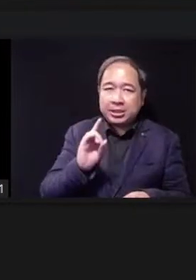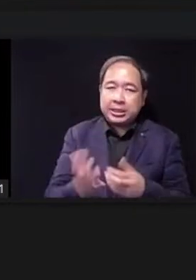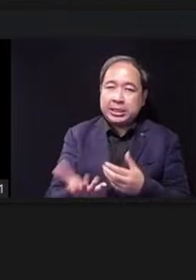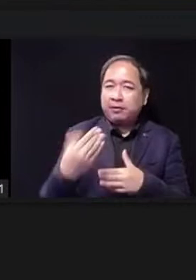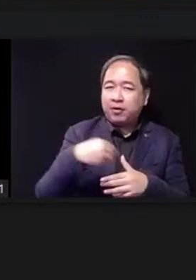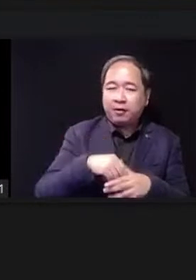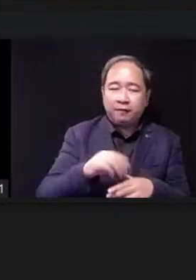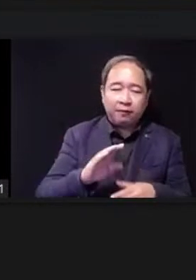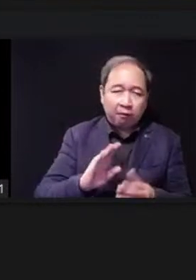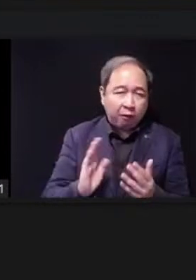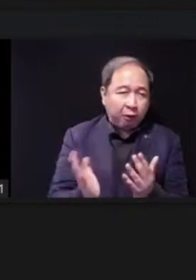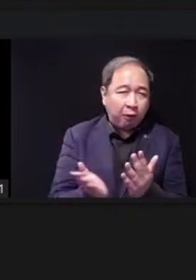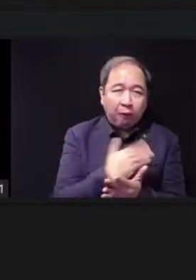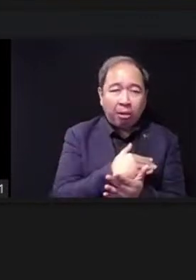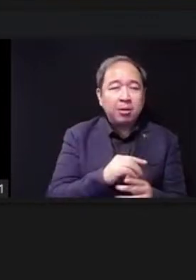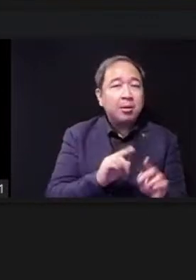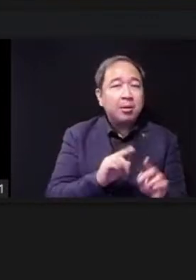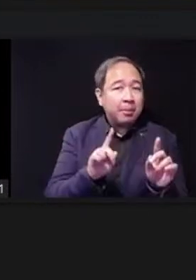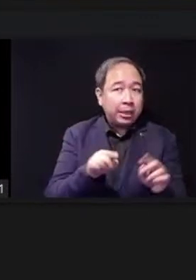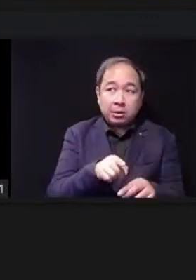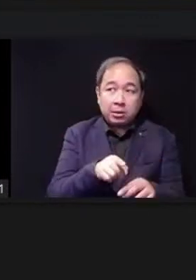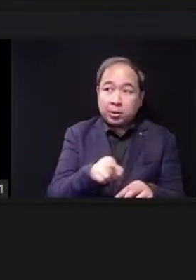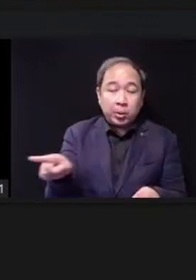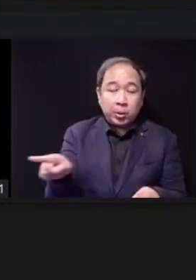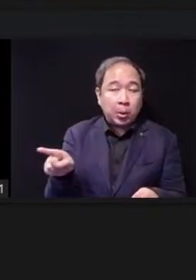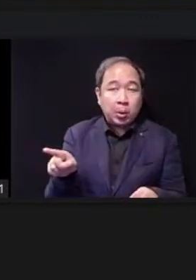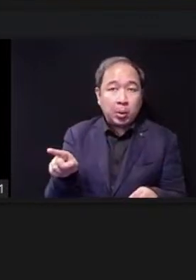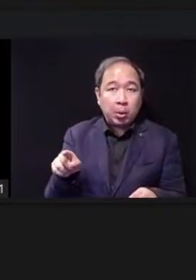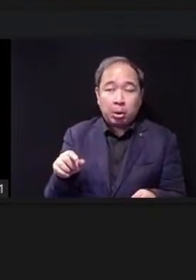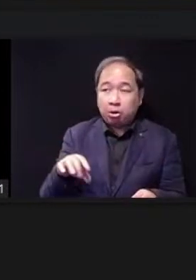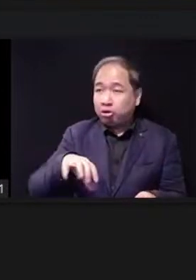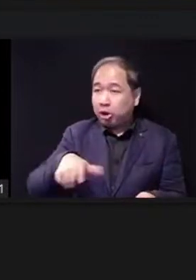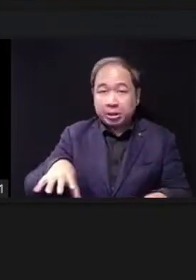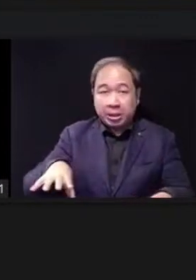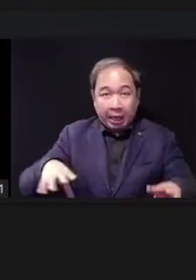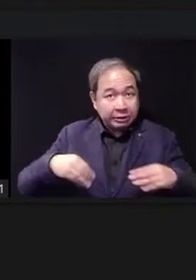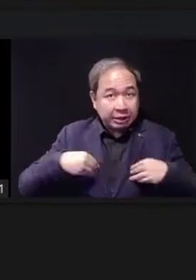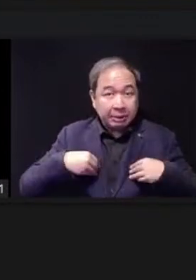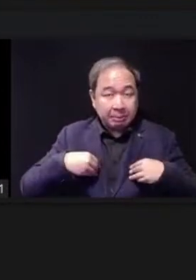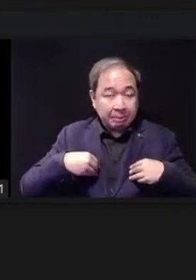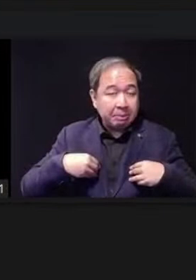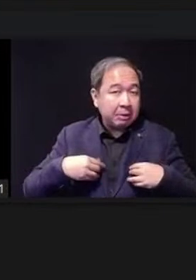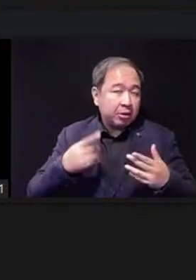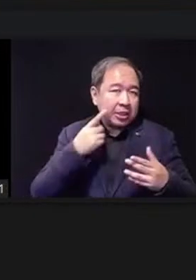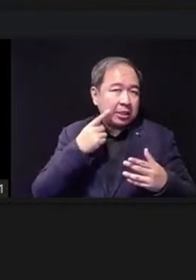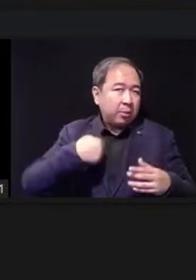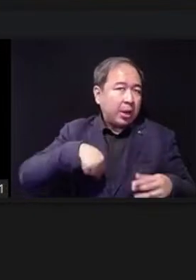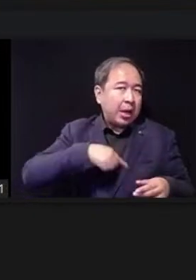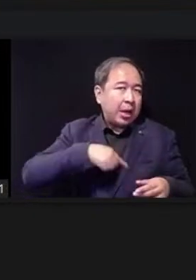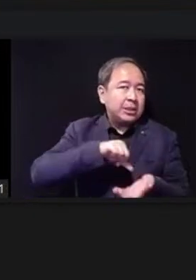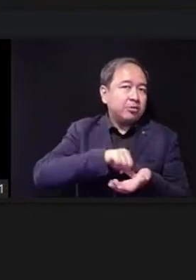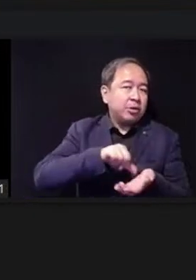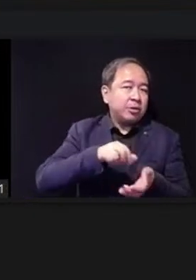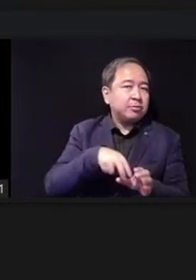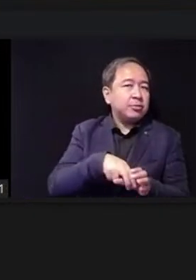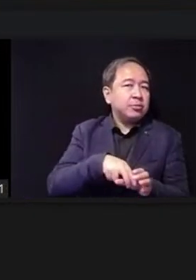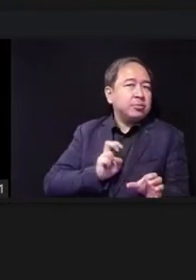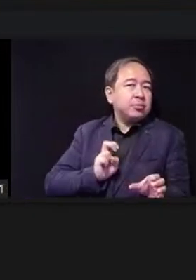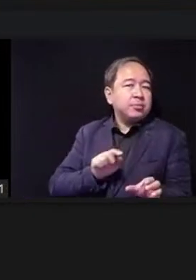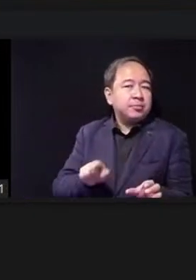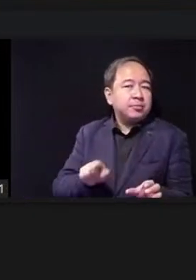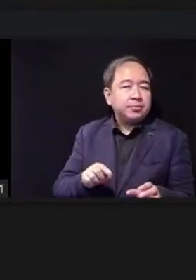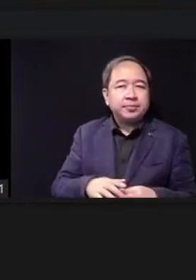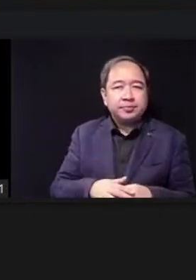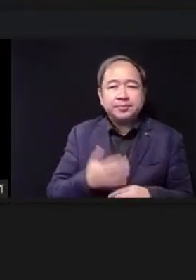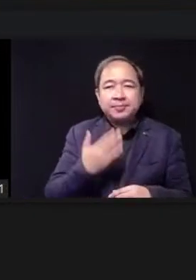no country has a problem with this, we have to disassociate from this language at a later stage.